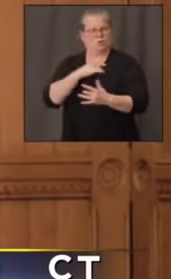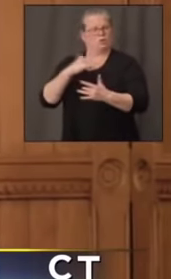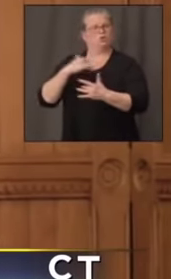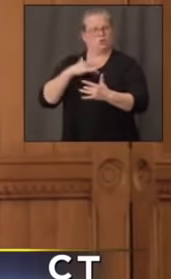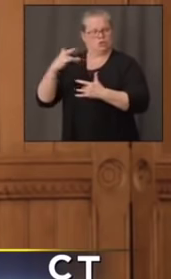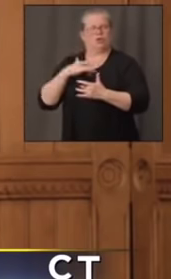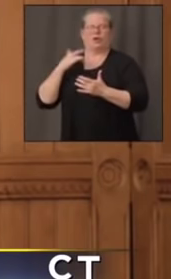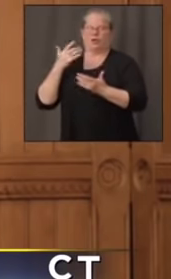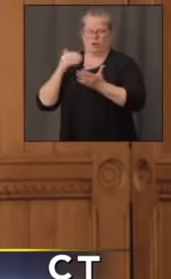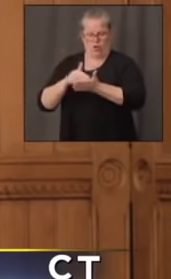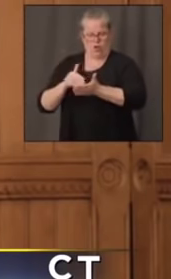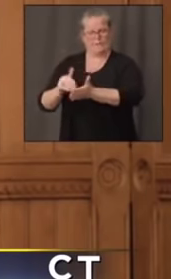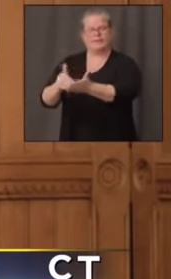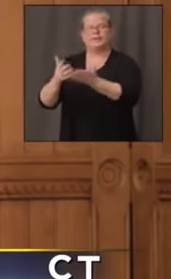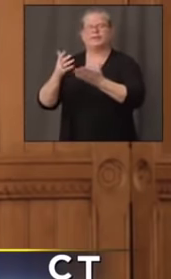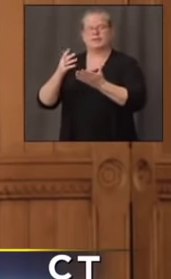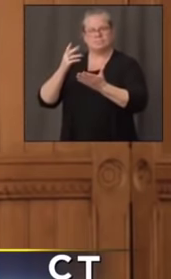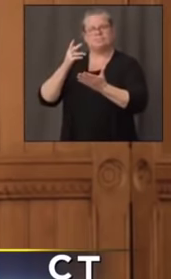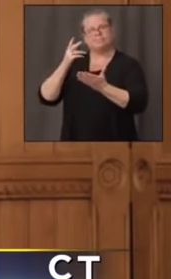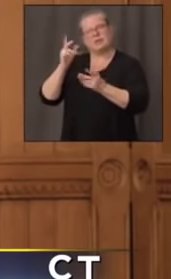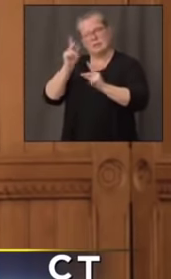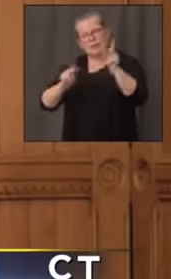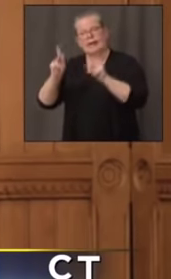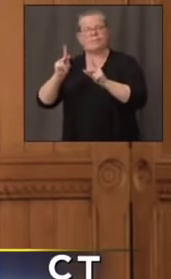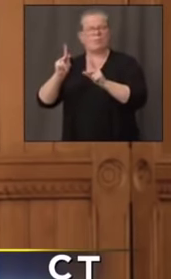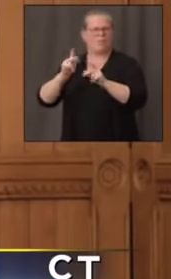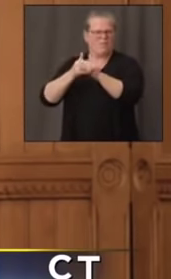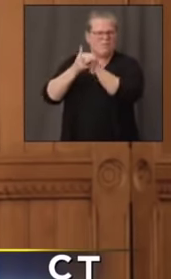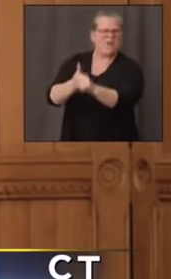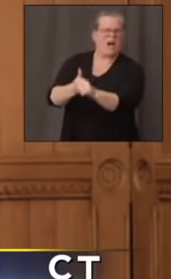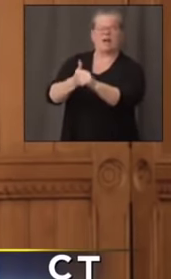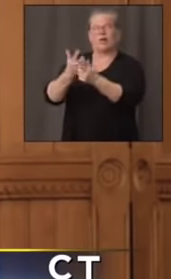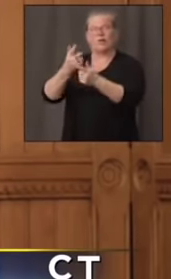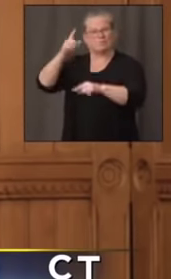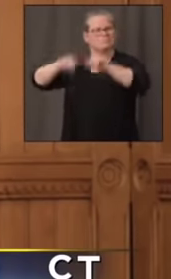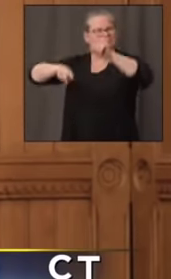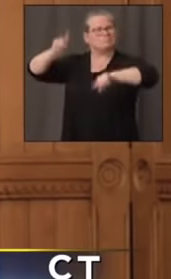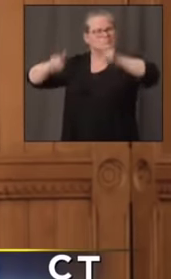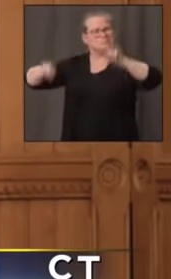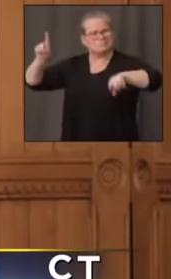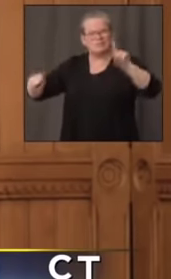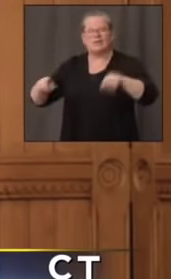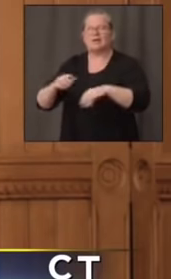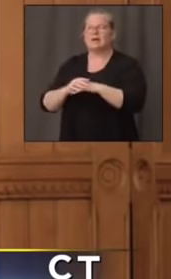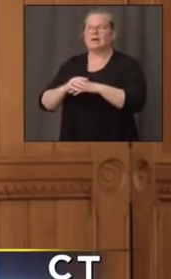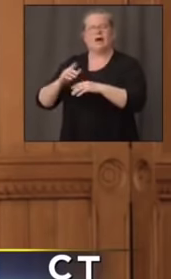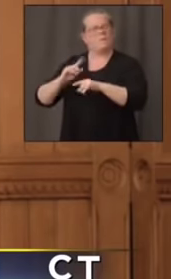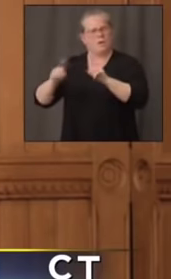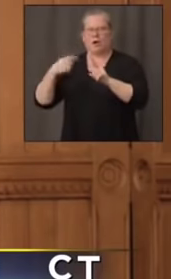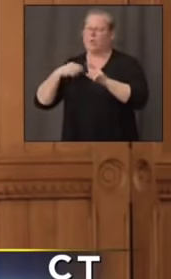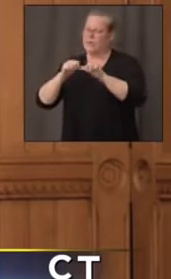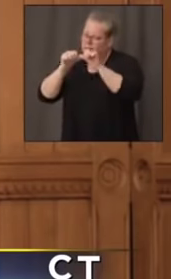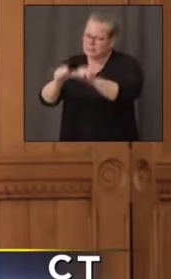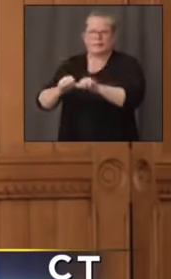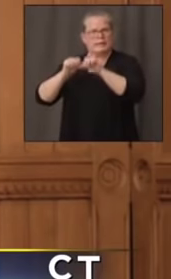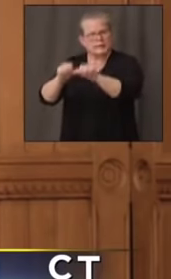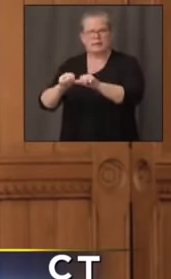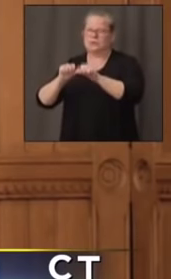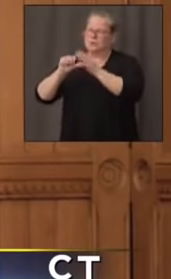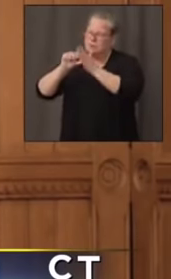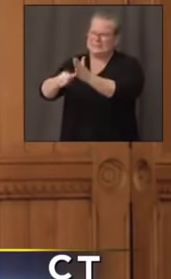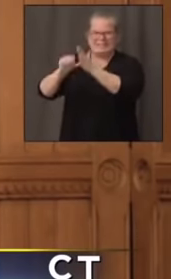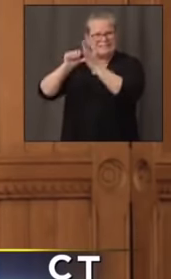around wearing face coverings. Commissioner Gifford could comment on this as well, but we're really continuing to work hard to get the message out about the importance. I think when we